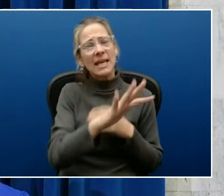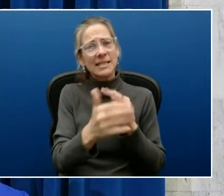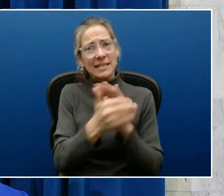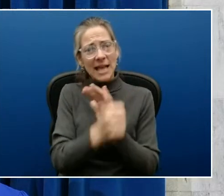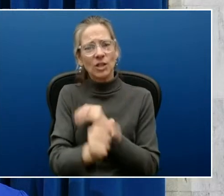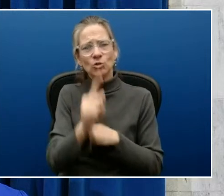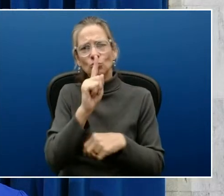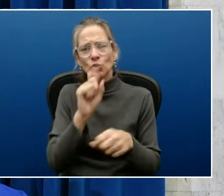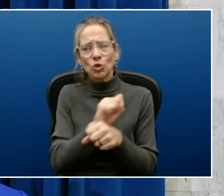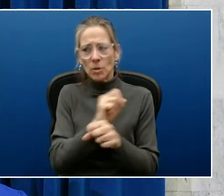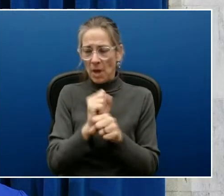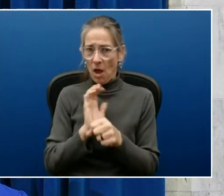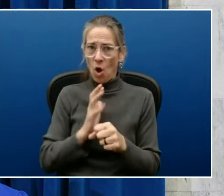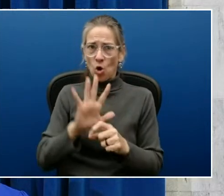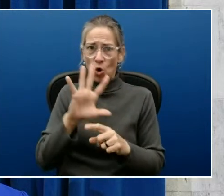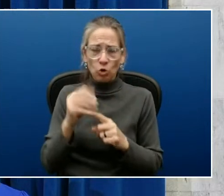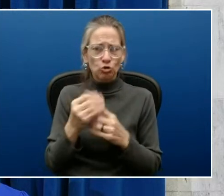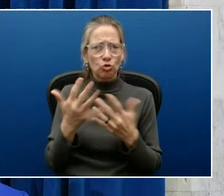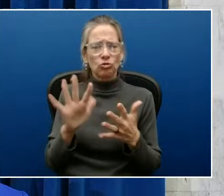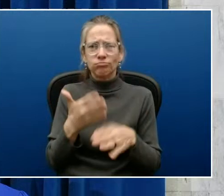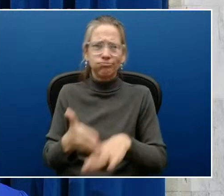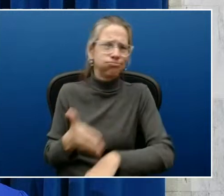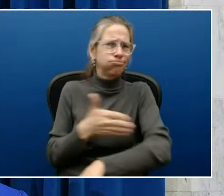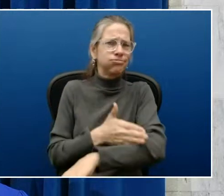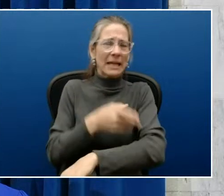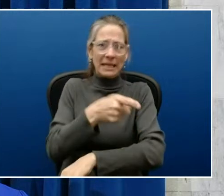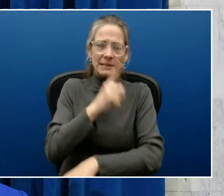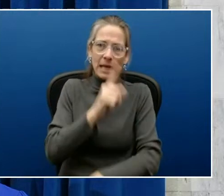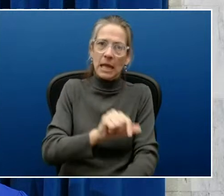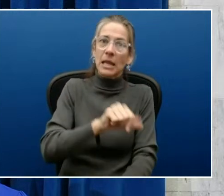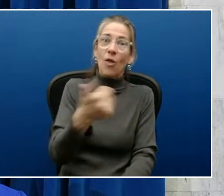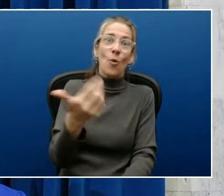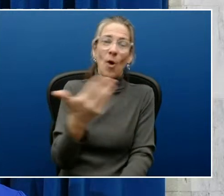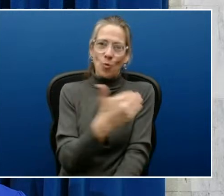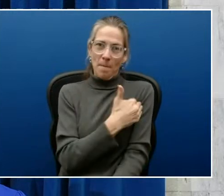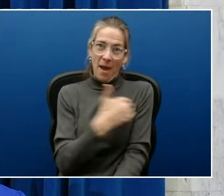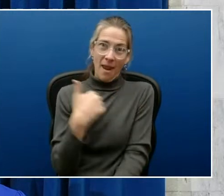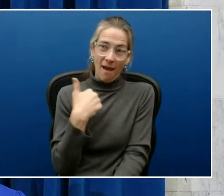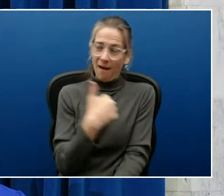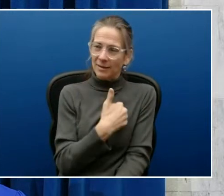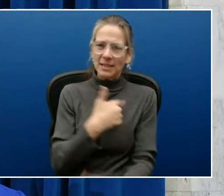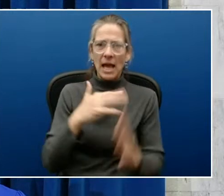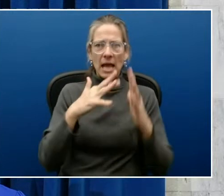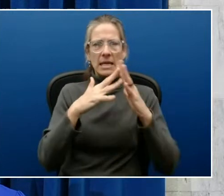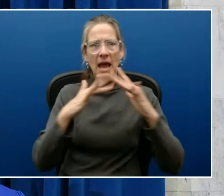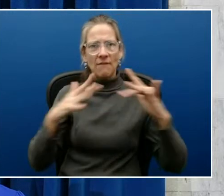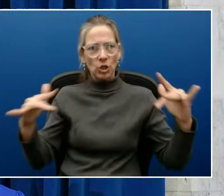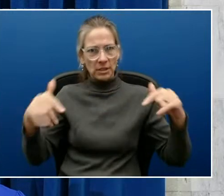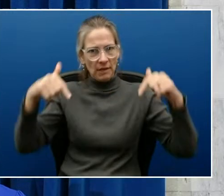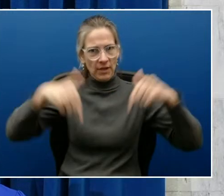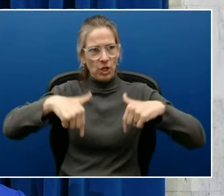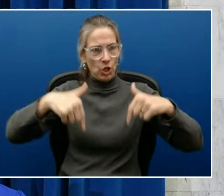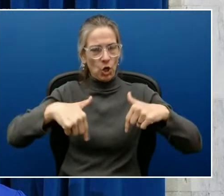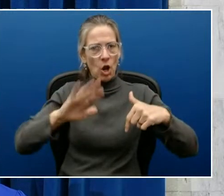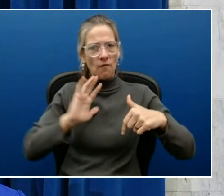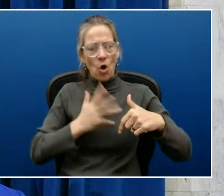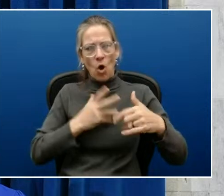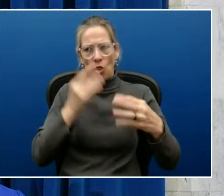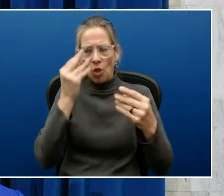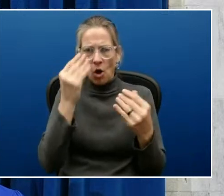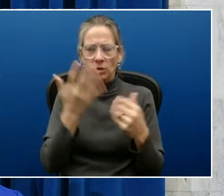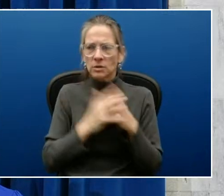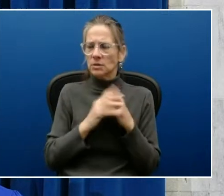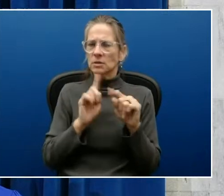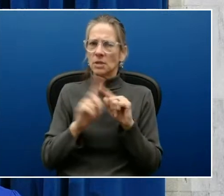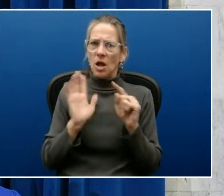our cultural landscape, and he is another reminder that the diversity of our backgrounds, of our thoughts, and of our